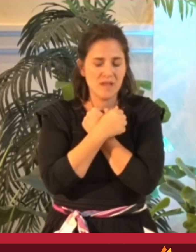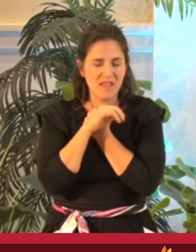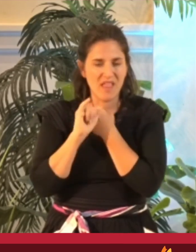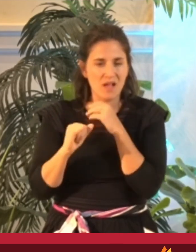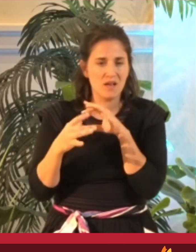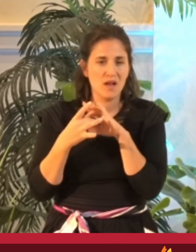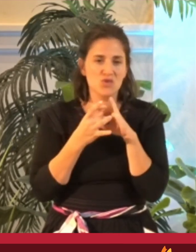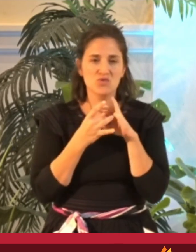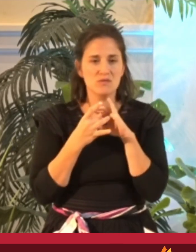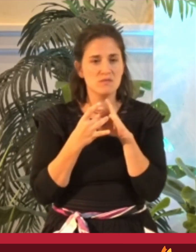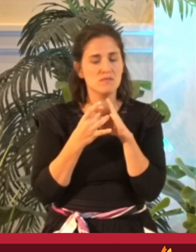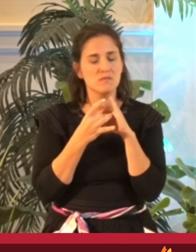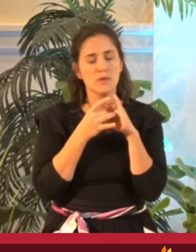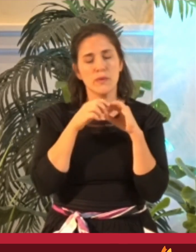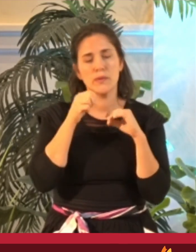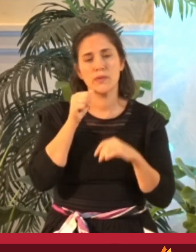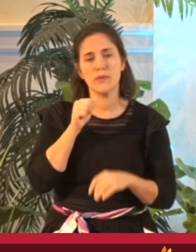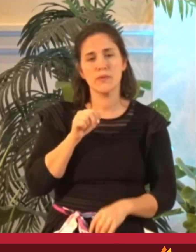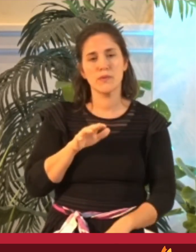And breathe out,